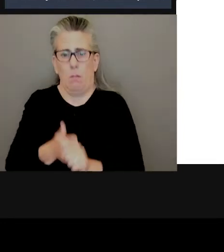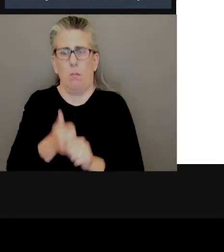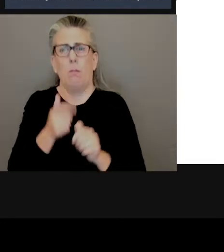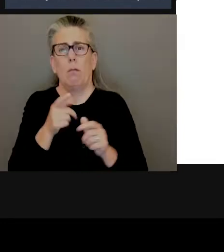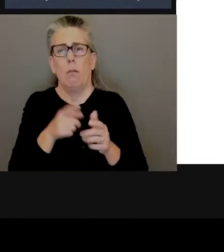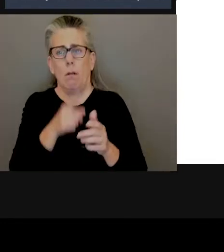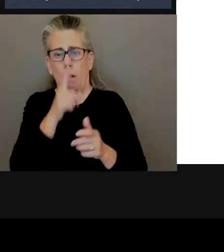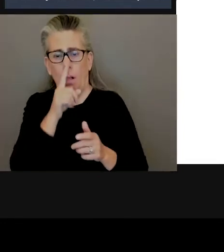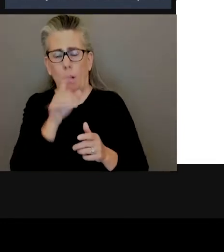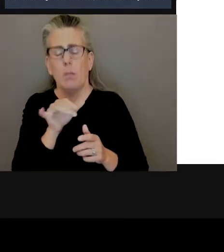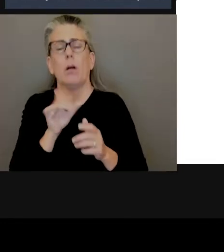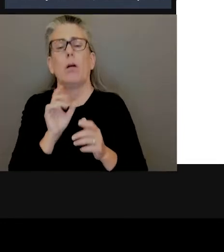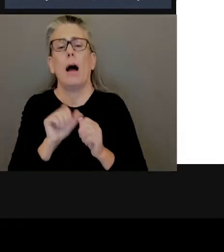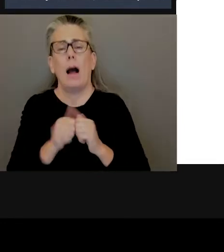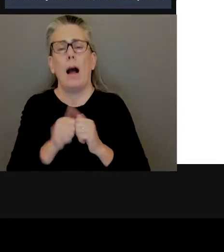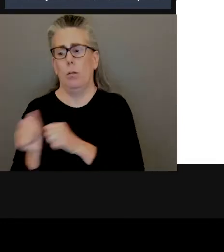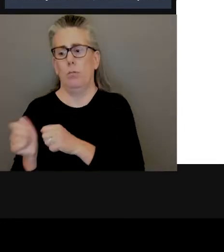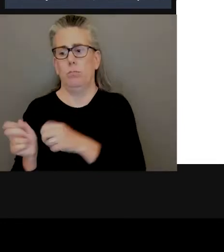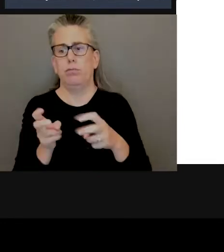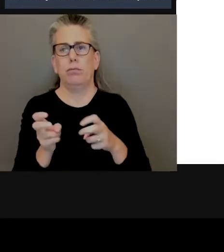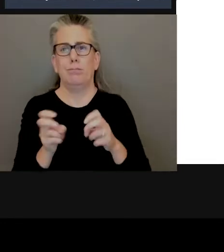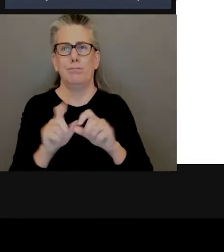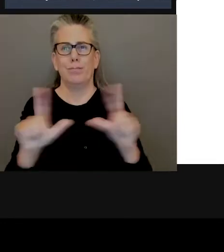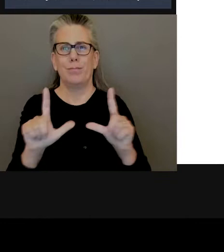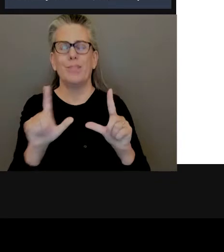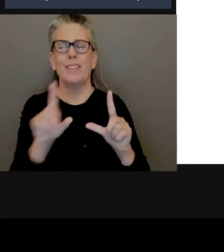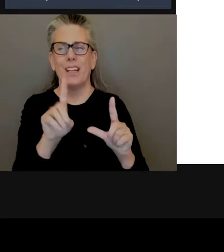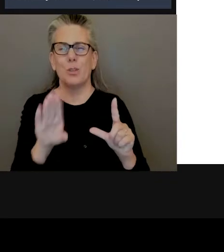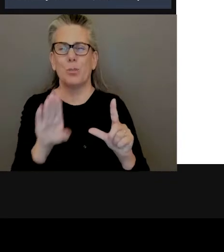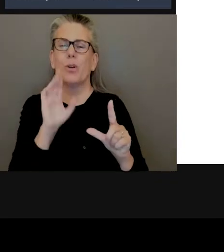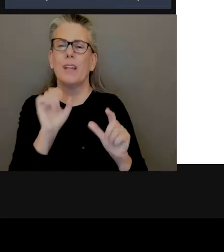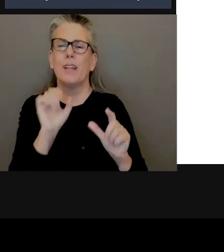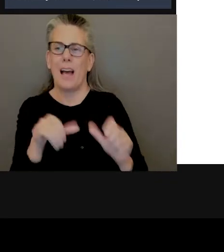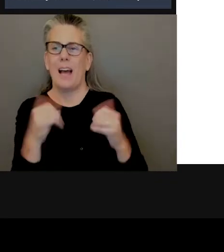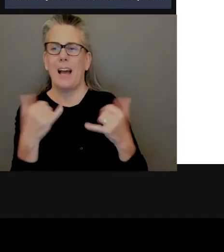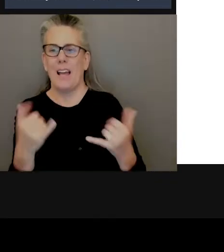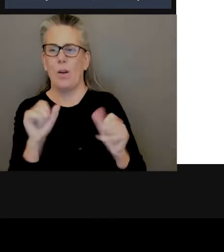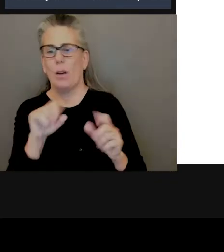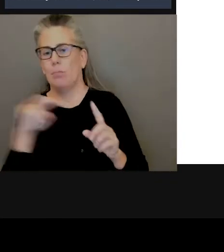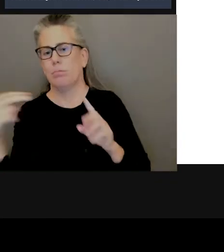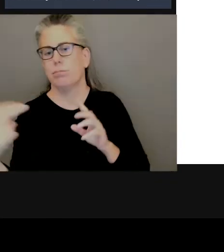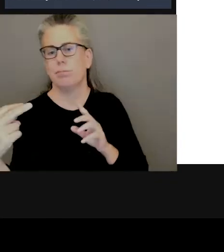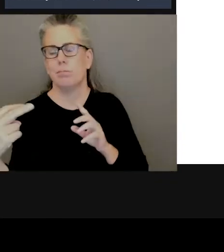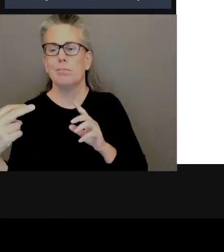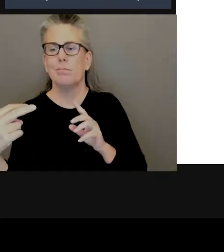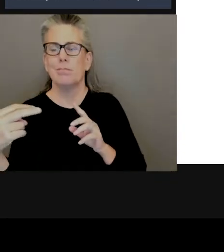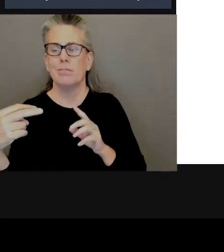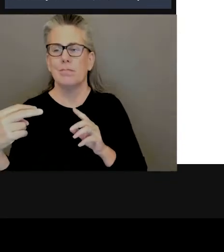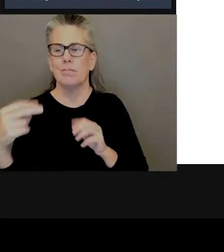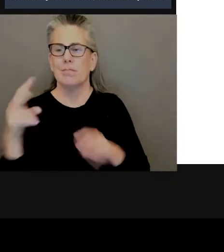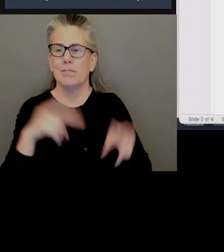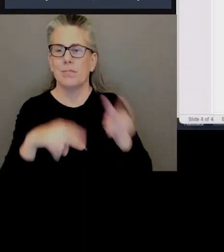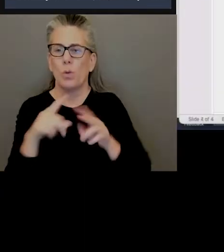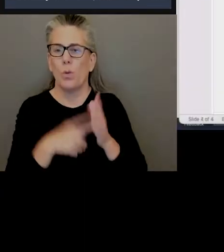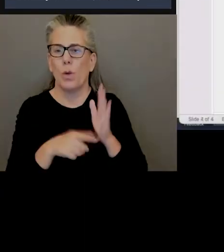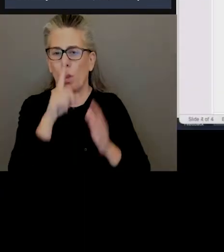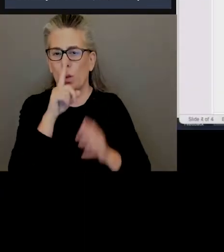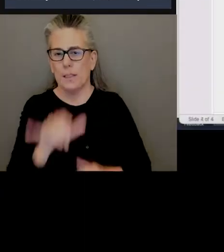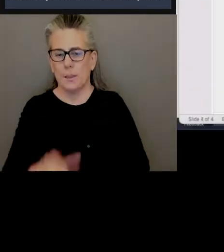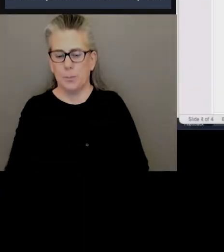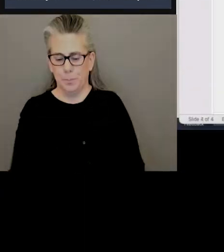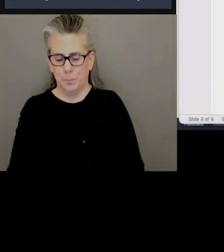dashboard, let's move to the browser and see what all he could do while being on the Kubeflow dashboard.